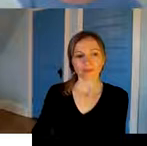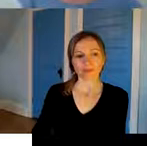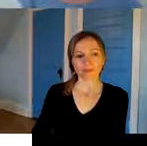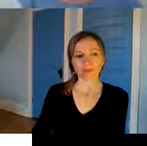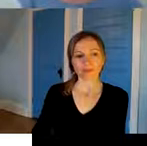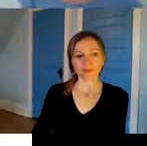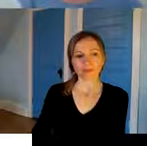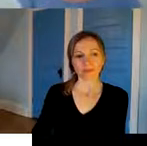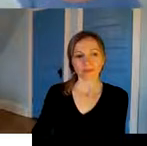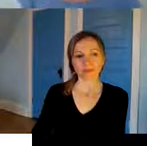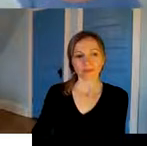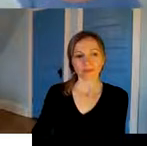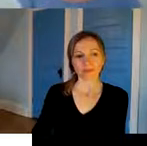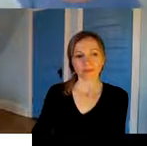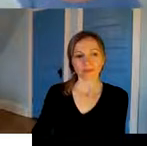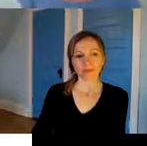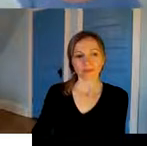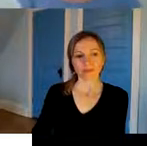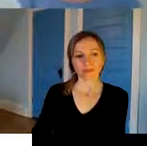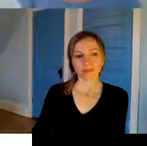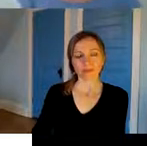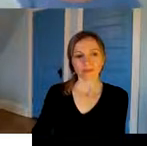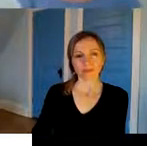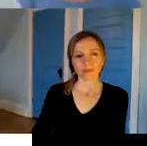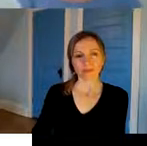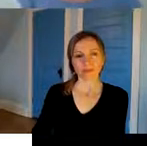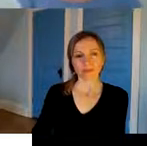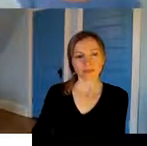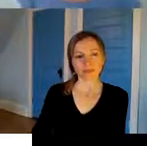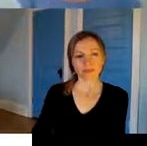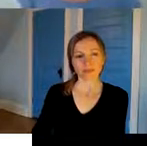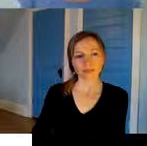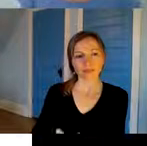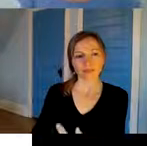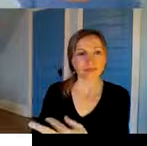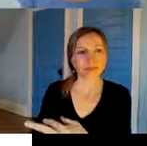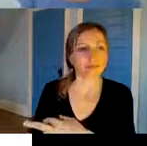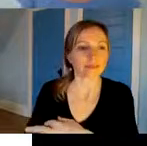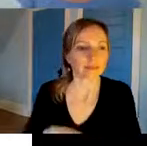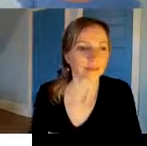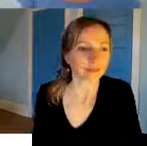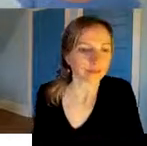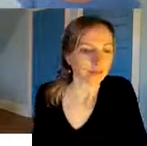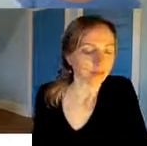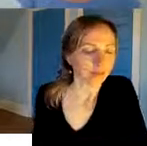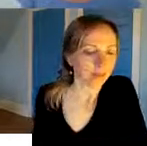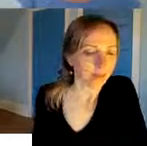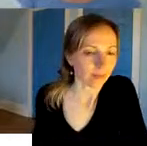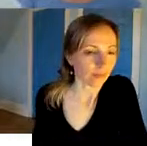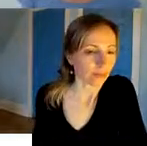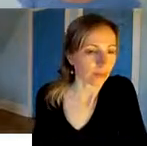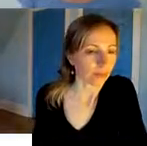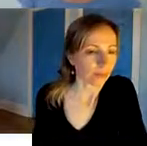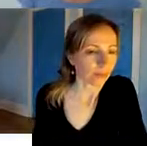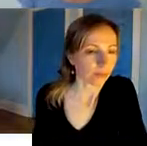lovely to see people joining in from all across the country. And then keep in mind, questions can go in the Q&A. So if you're